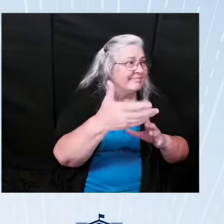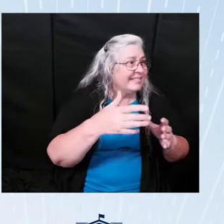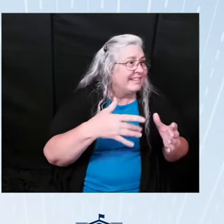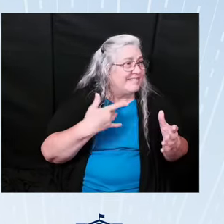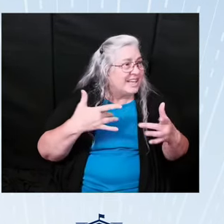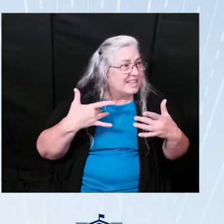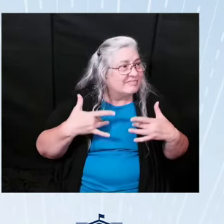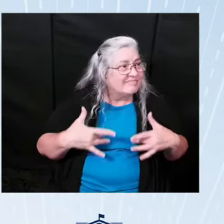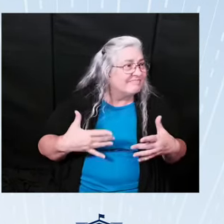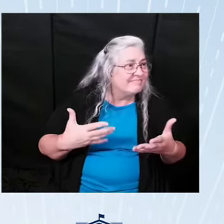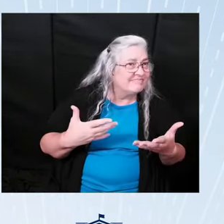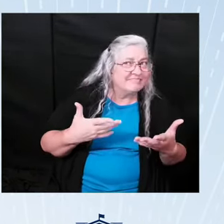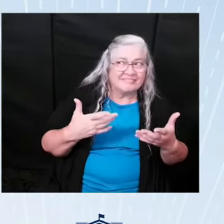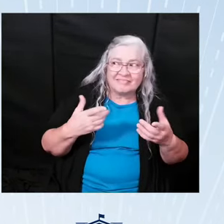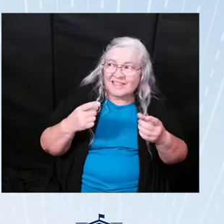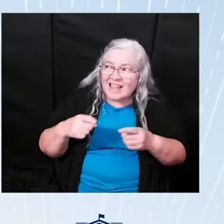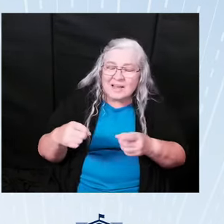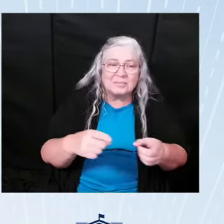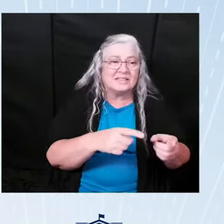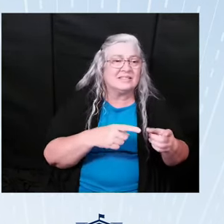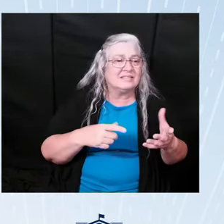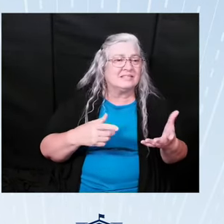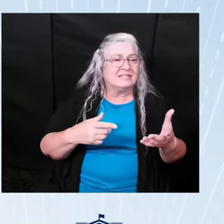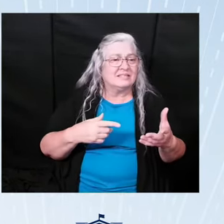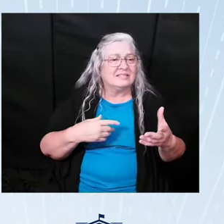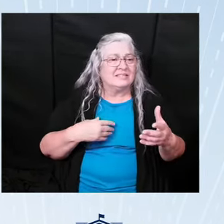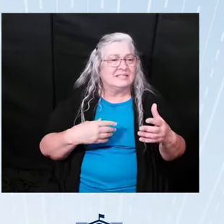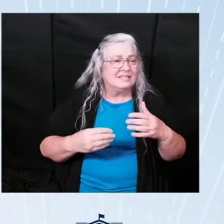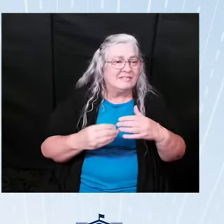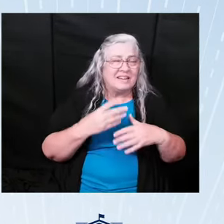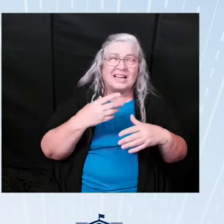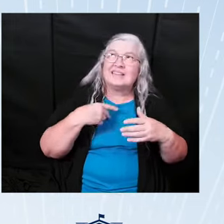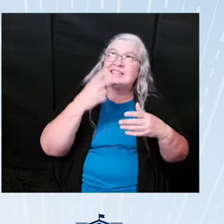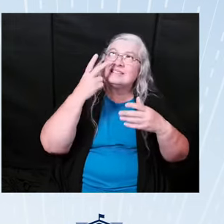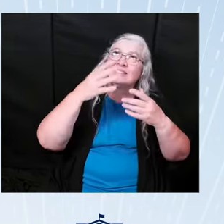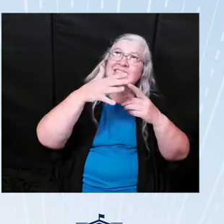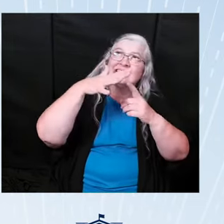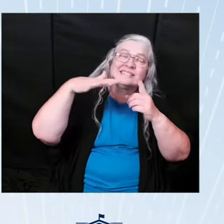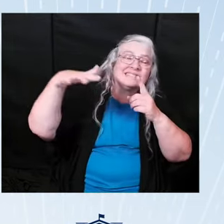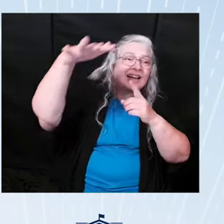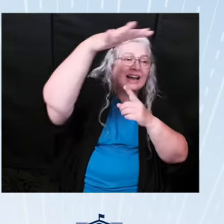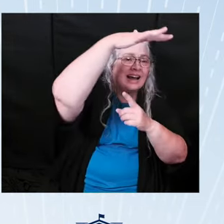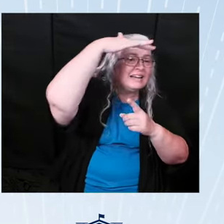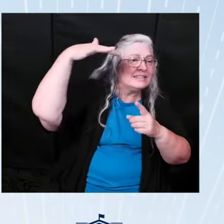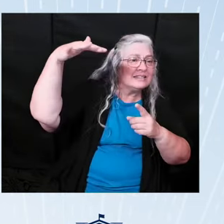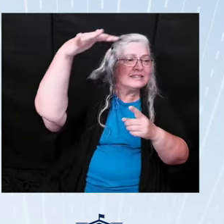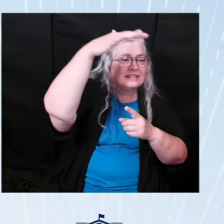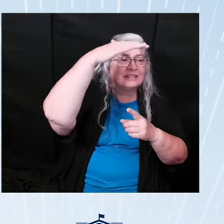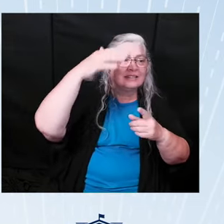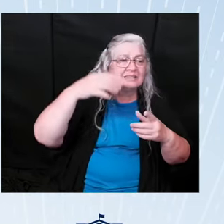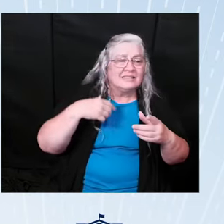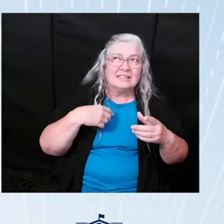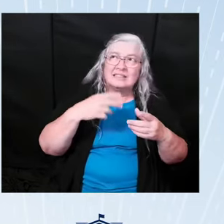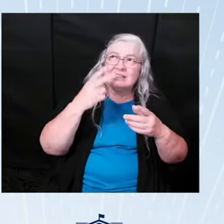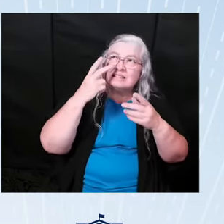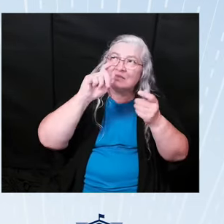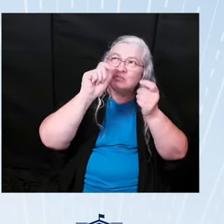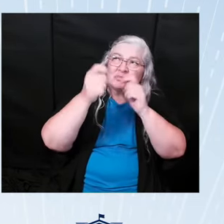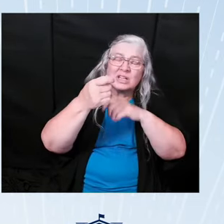orange. We've breathed in the smoke into our lungs from fires burning hundreds of miles